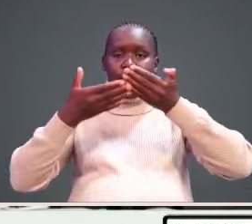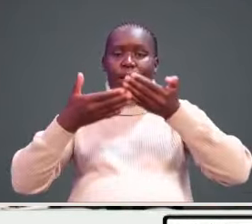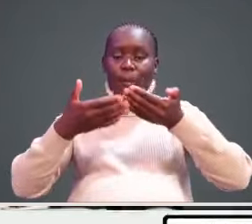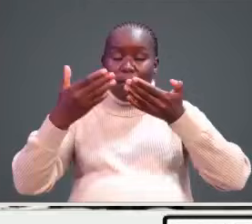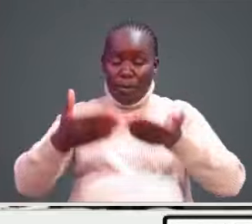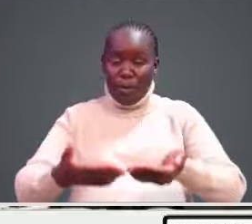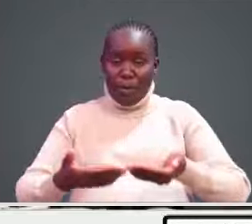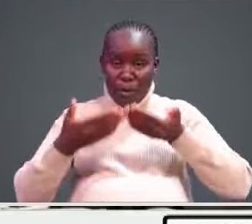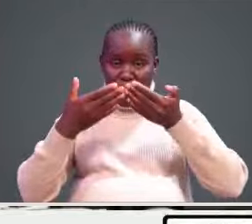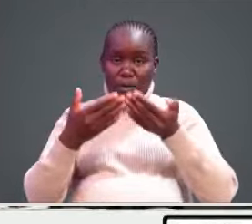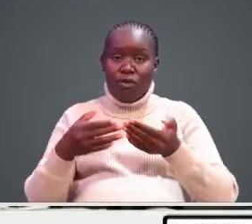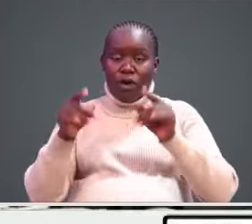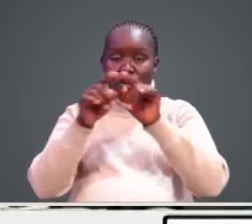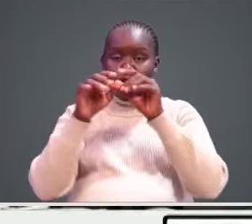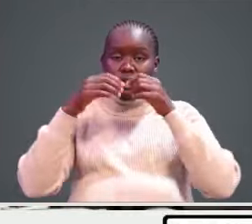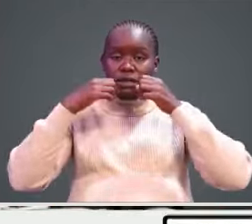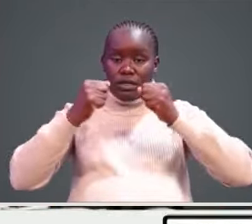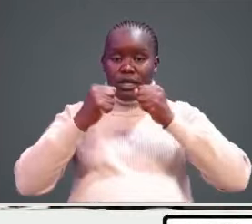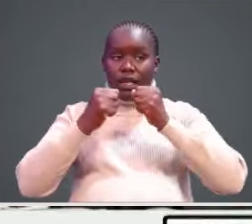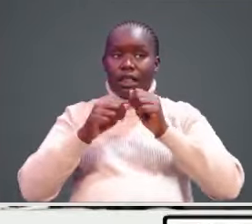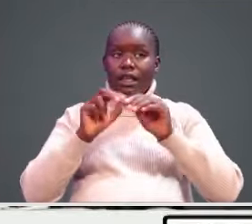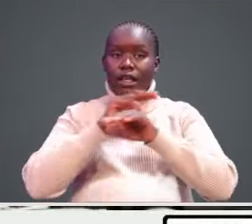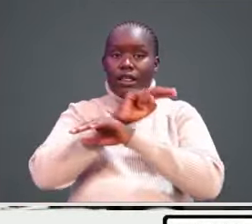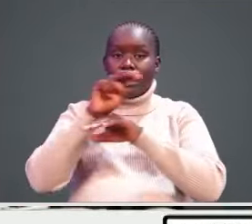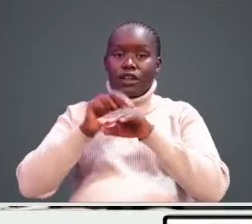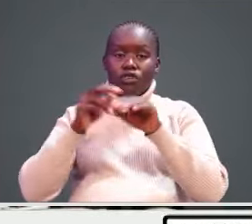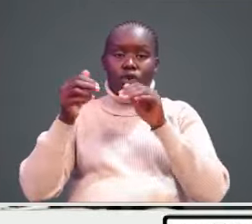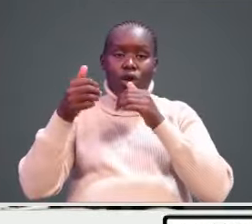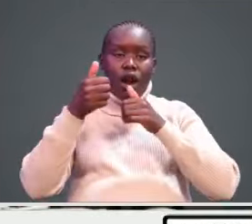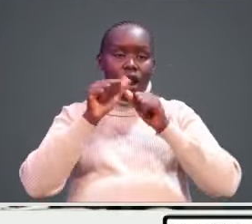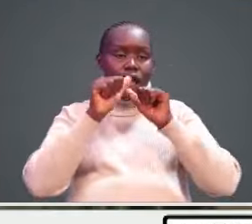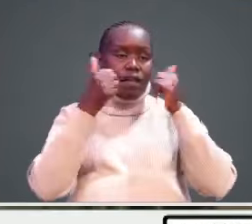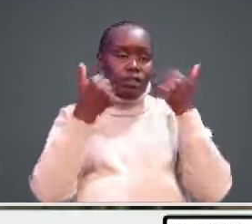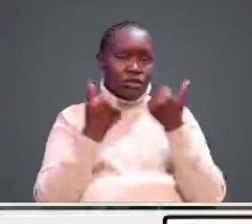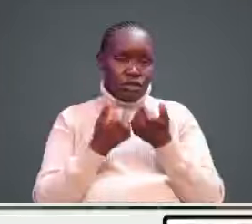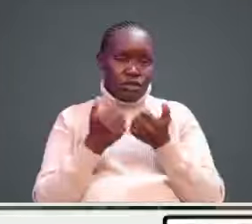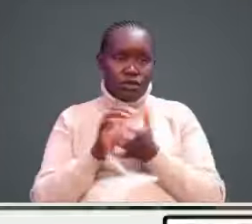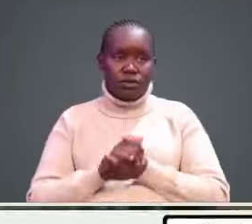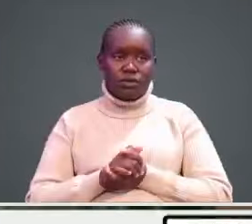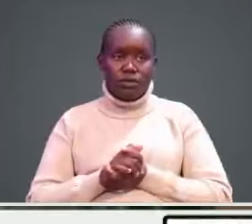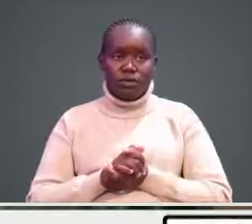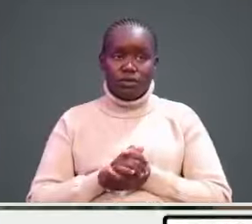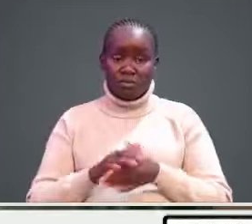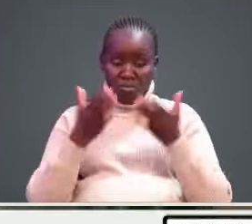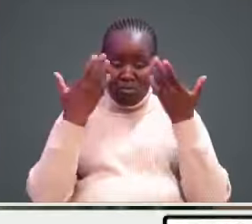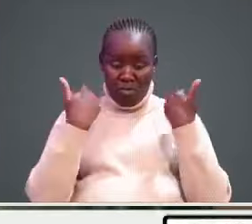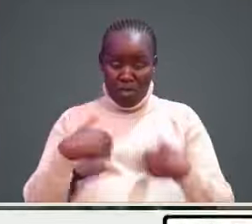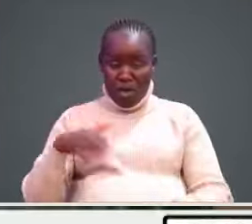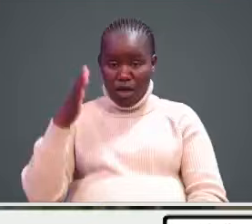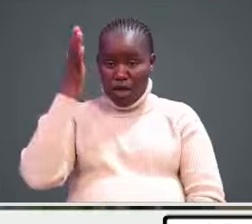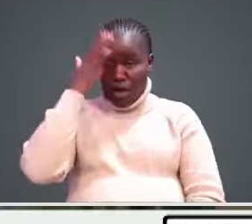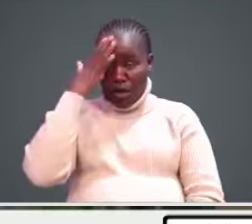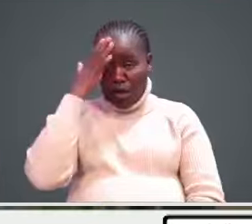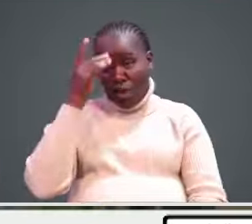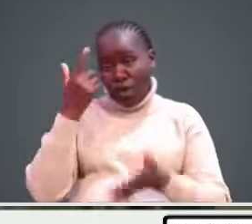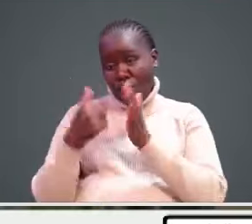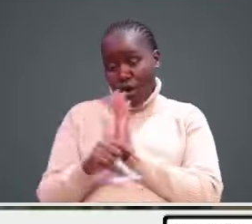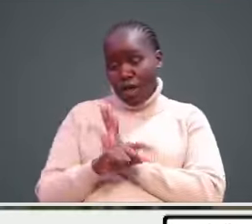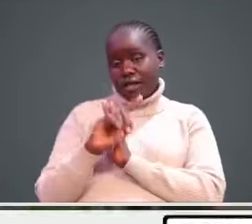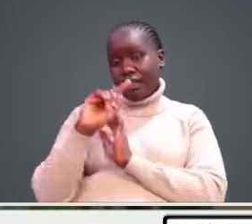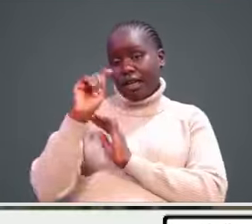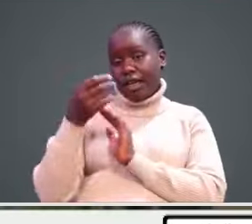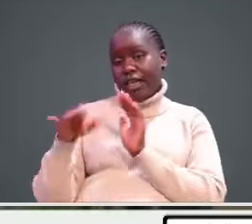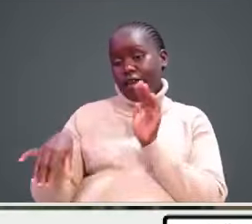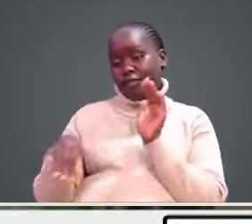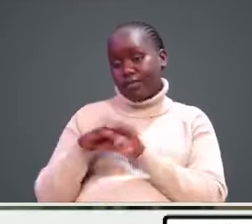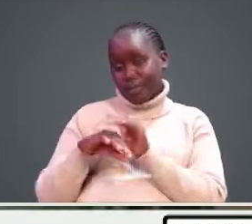of clubs and strengthening key national associations. I know what is ailing Kenyan football. And the